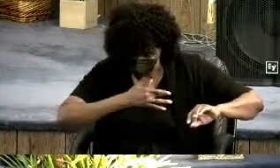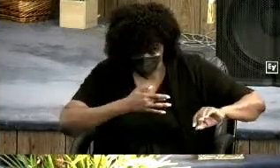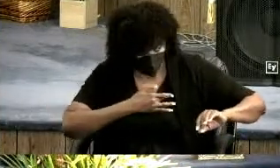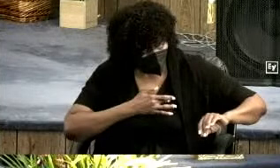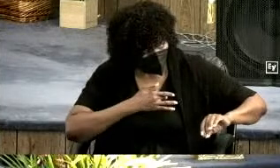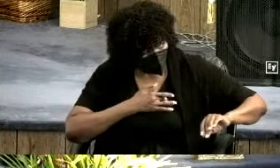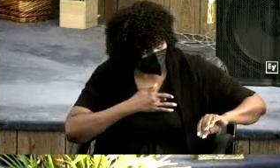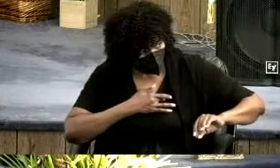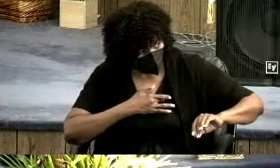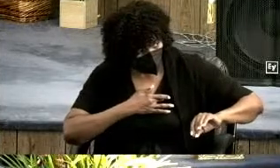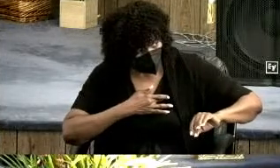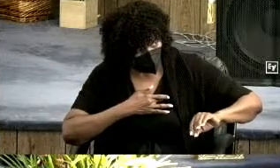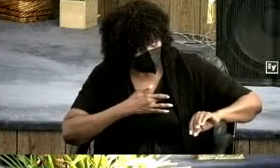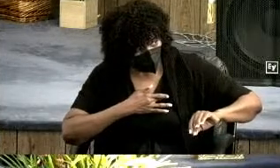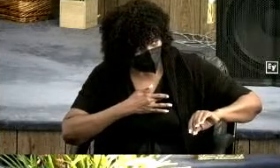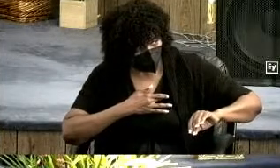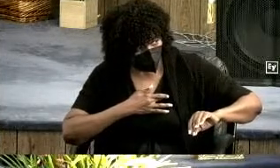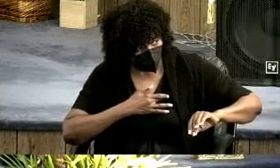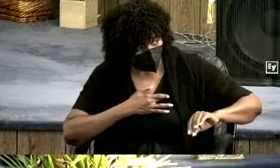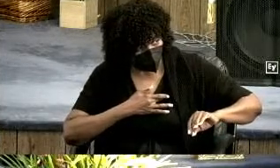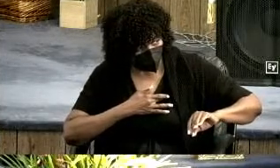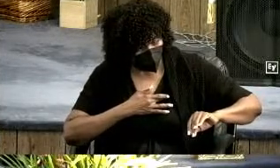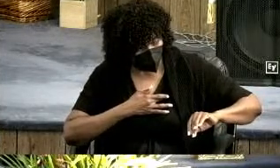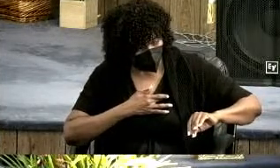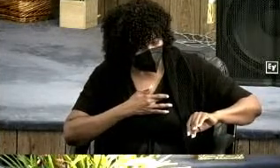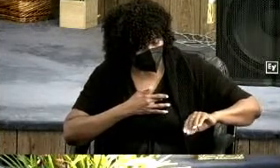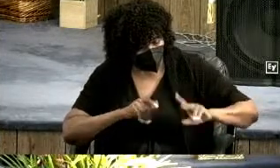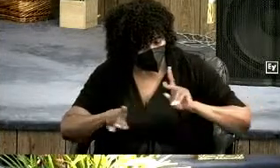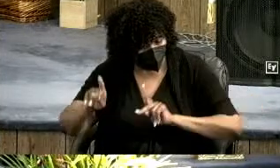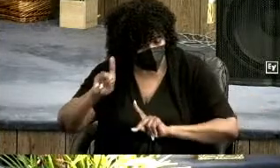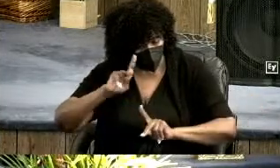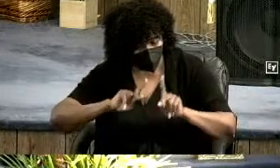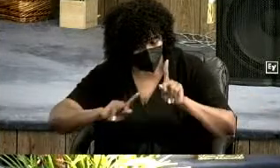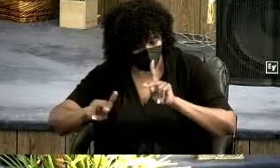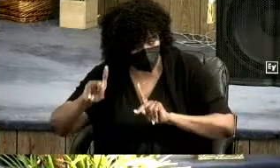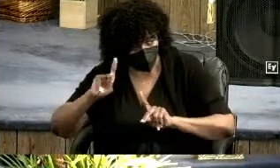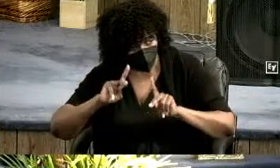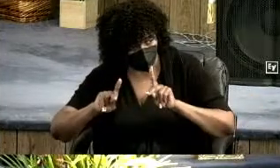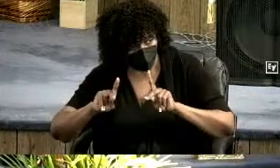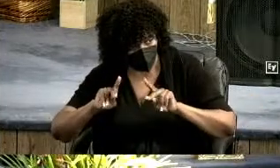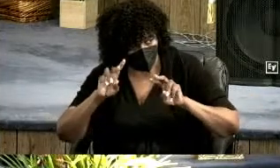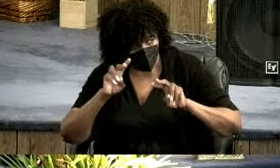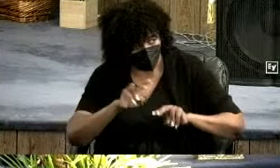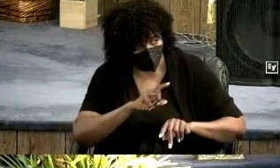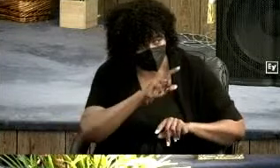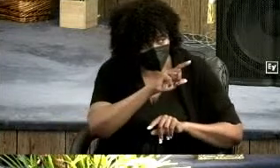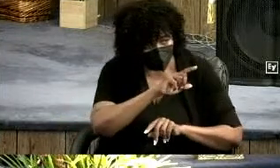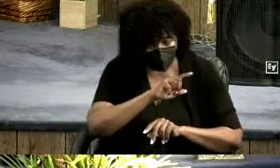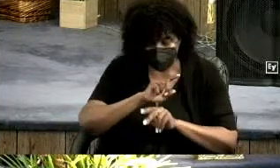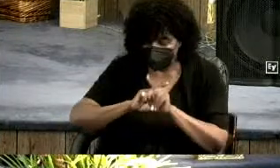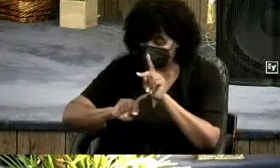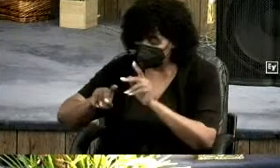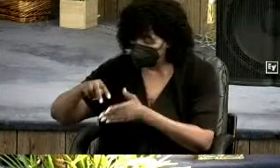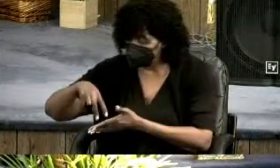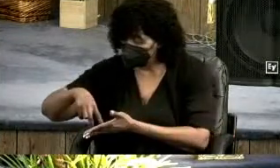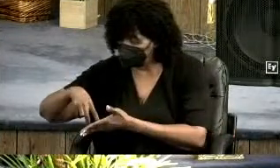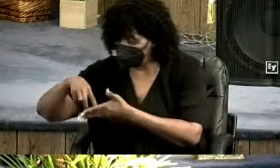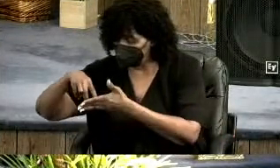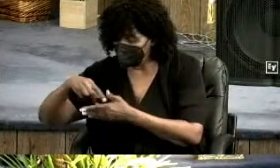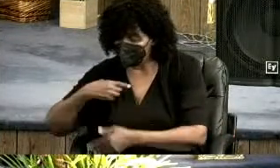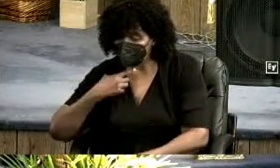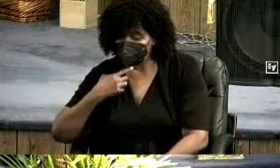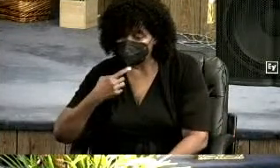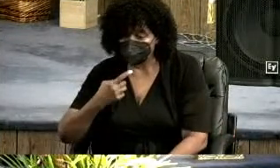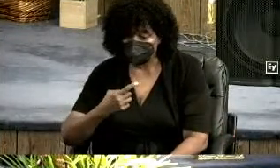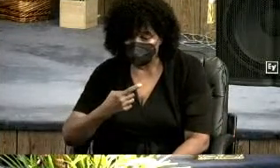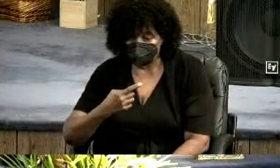courage. You know, people will be saved if they see saints stand up and just tell it like